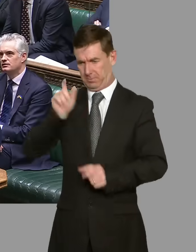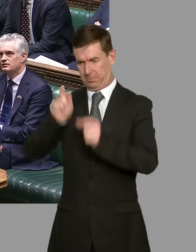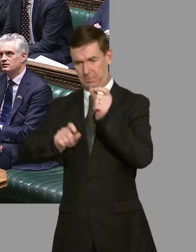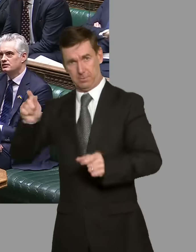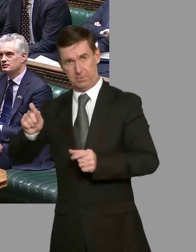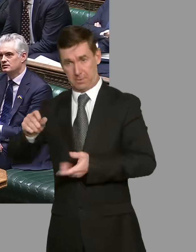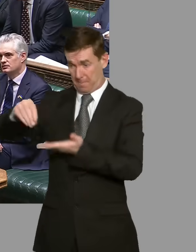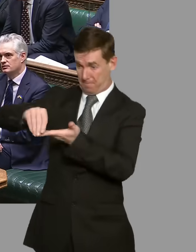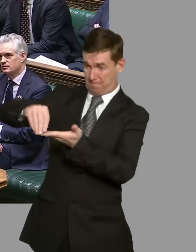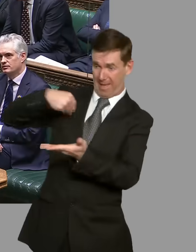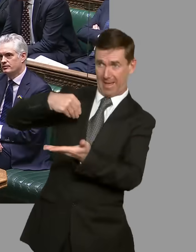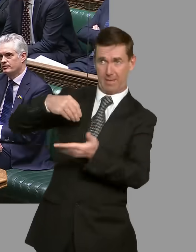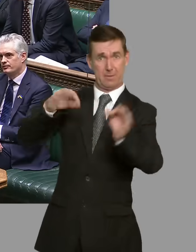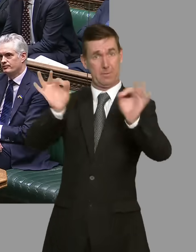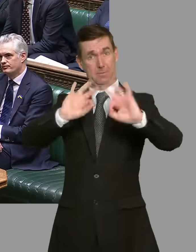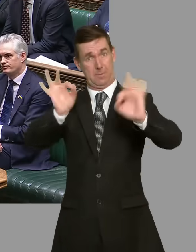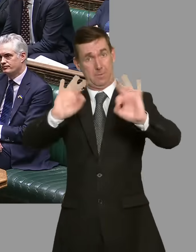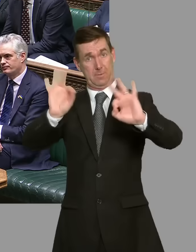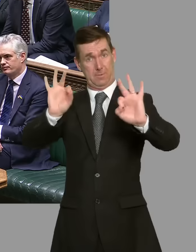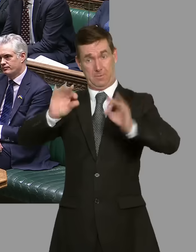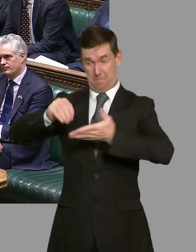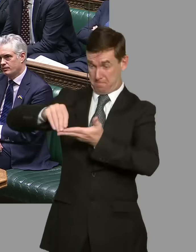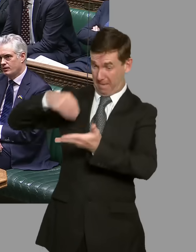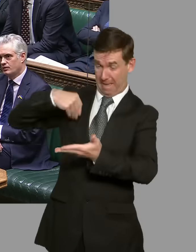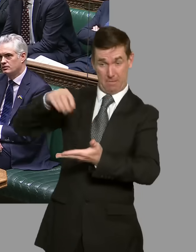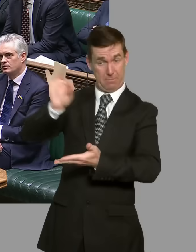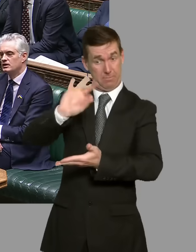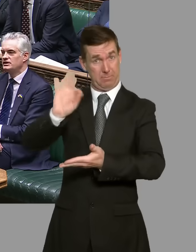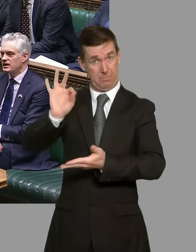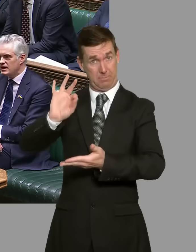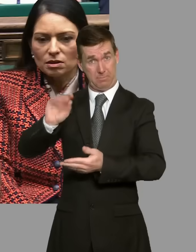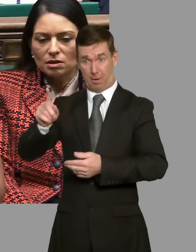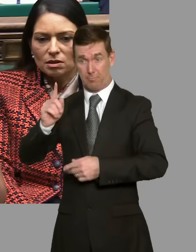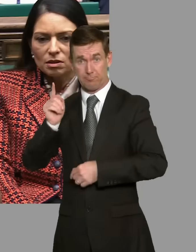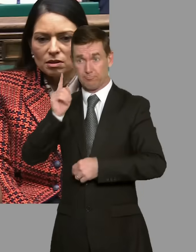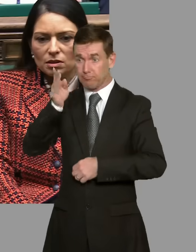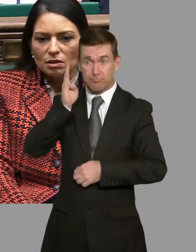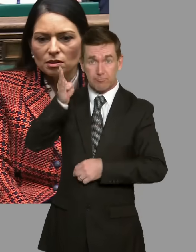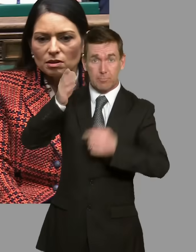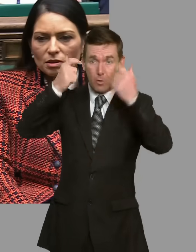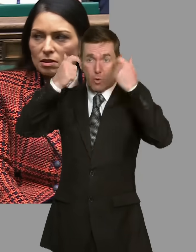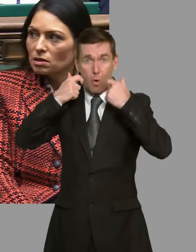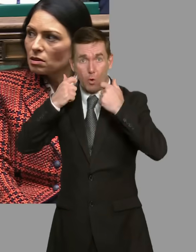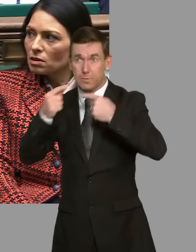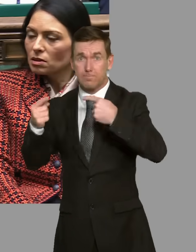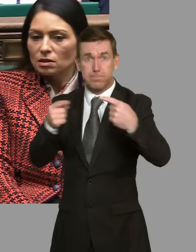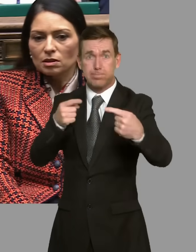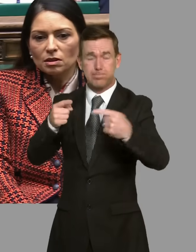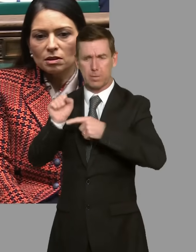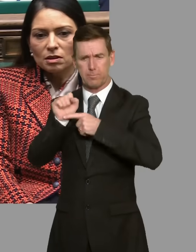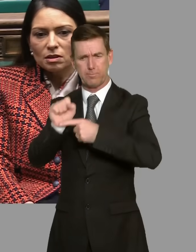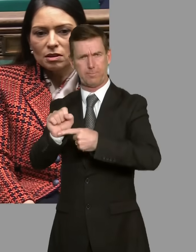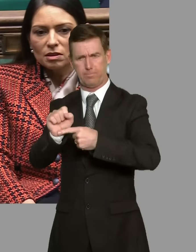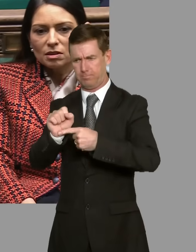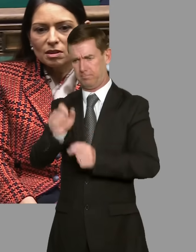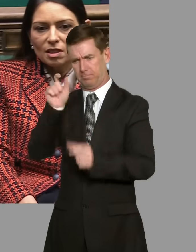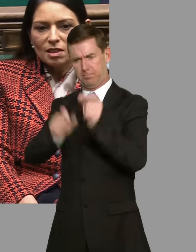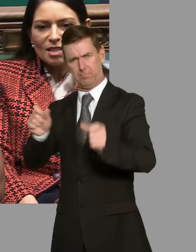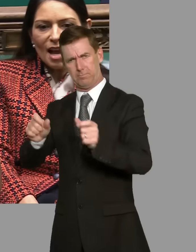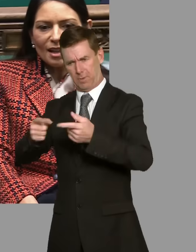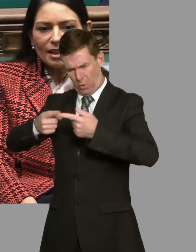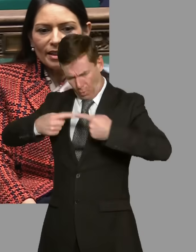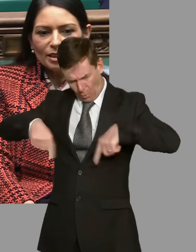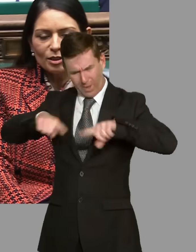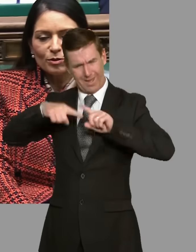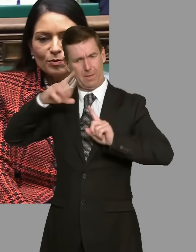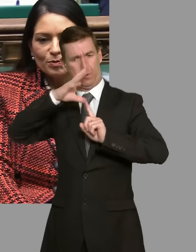this side of the House, Mr. Speaker, we will defend those who defended us. But why don't we talk about the actual Attorney General who